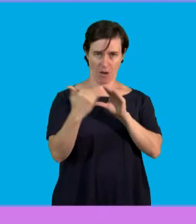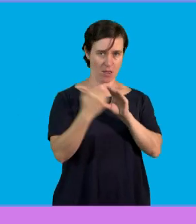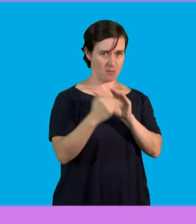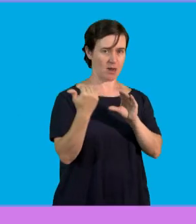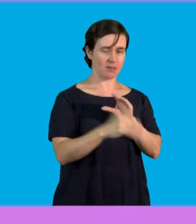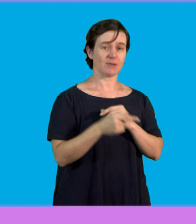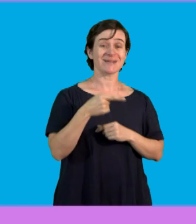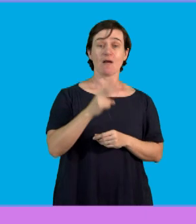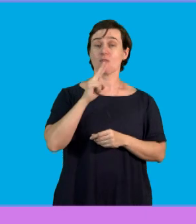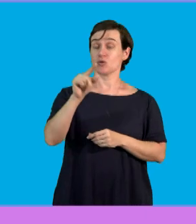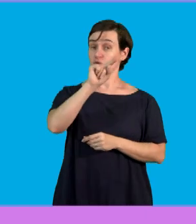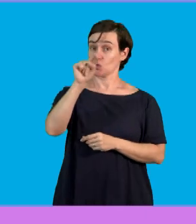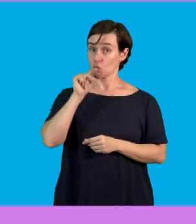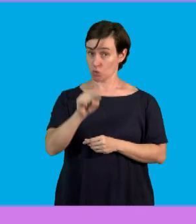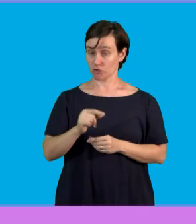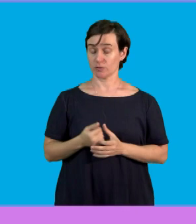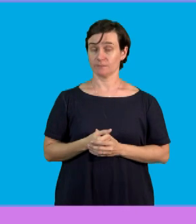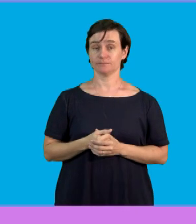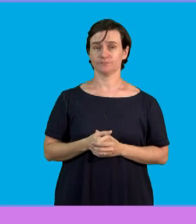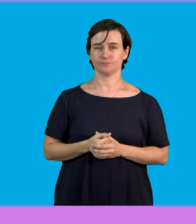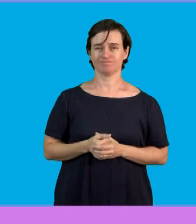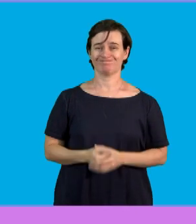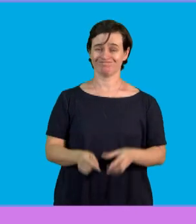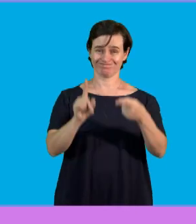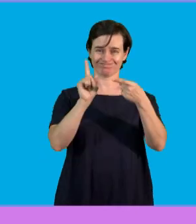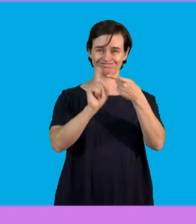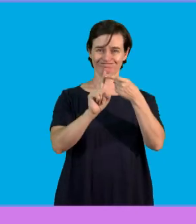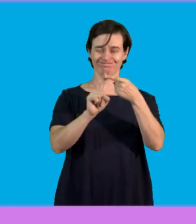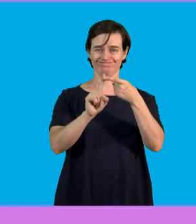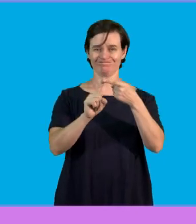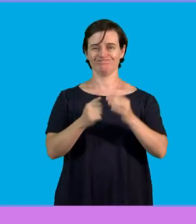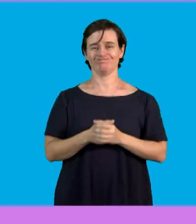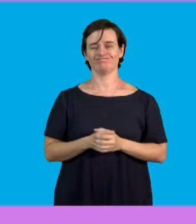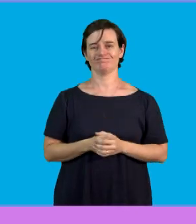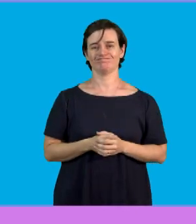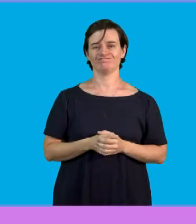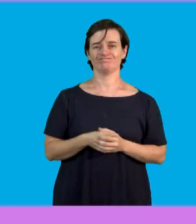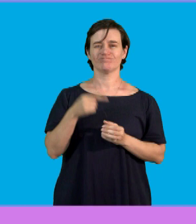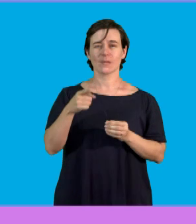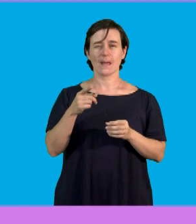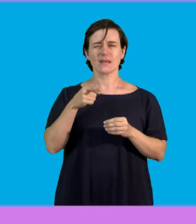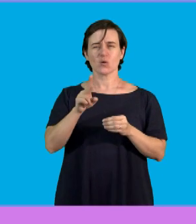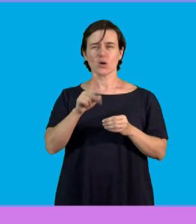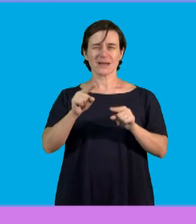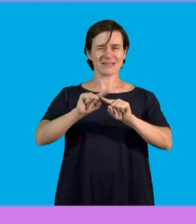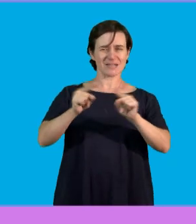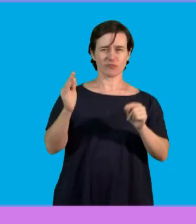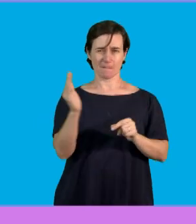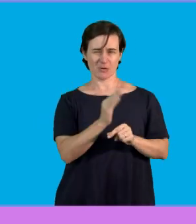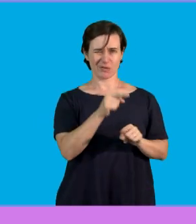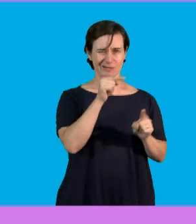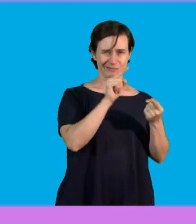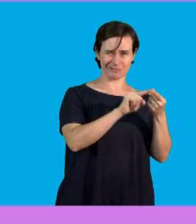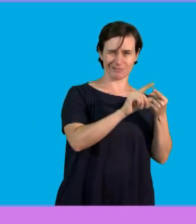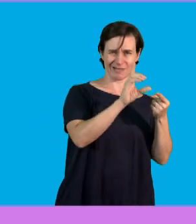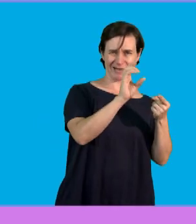the questions that follow using this bank statement. So number 1, of which is our number A, it says here,